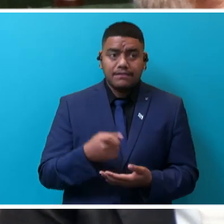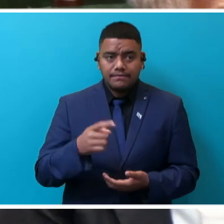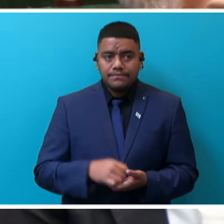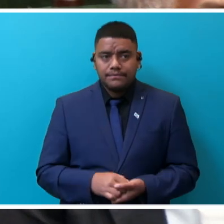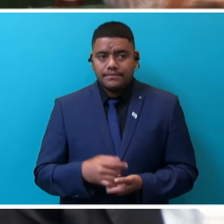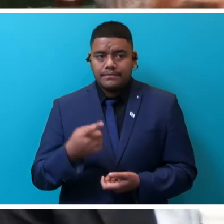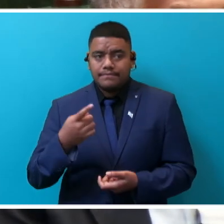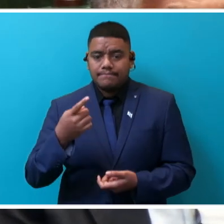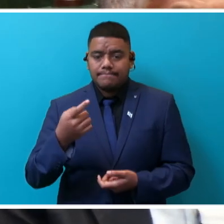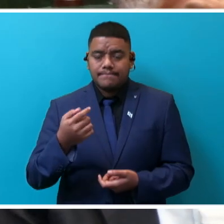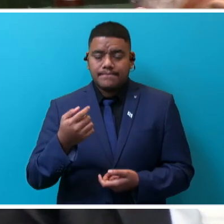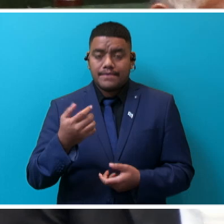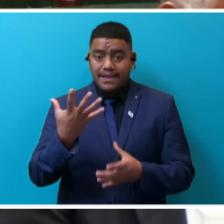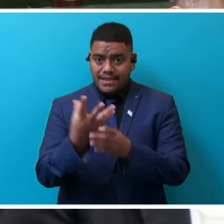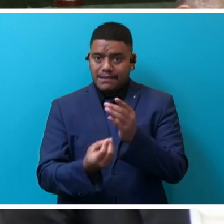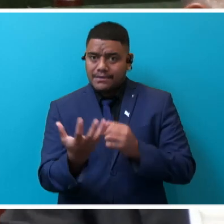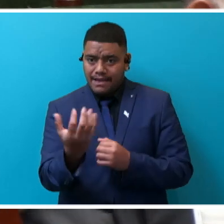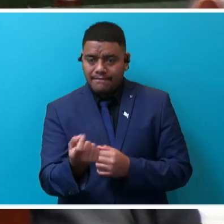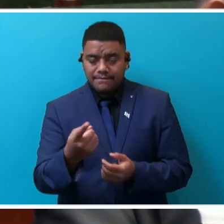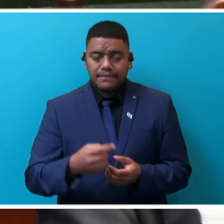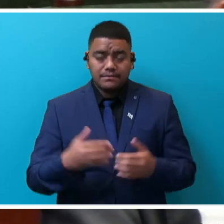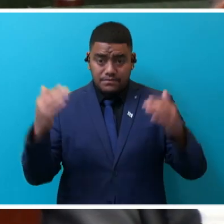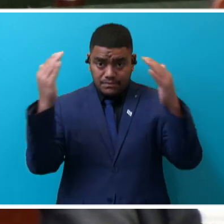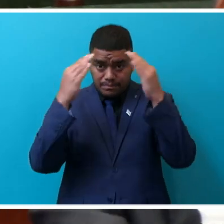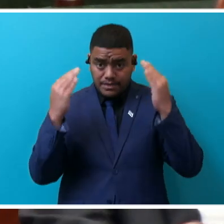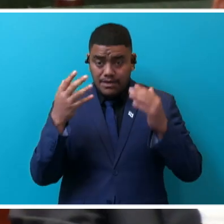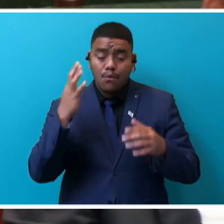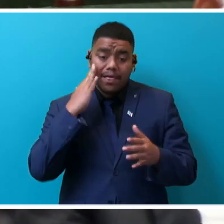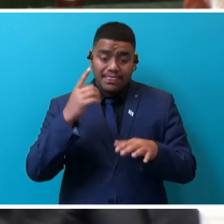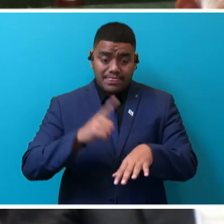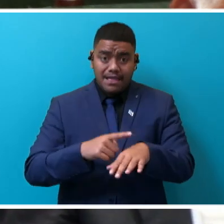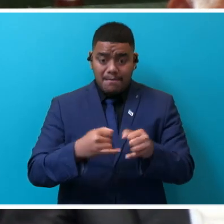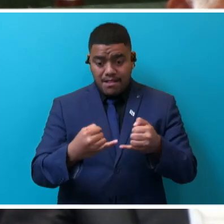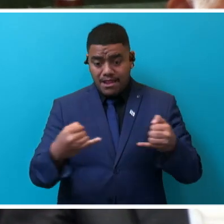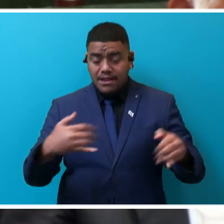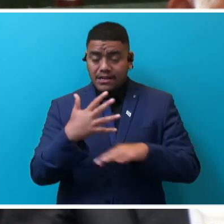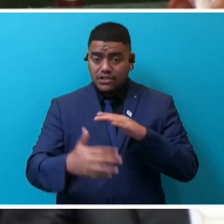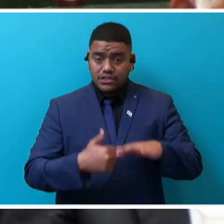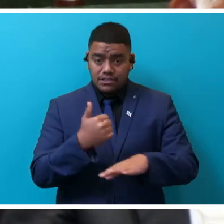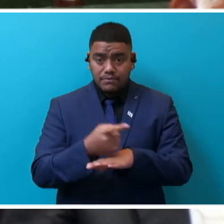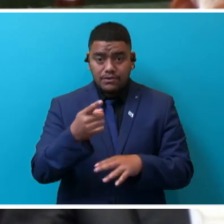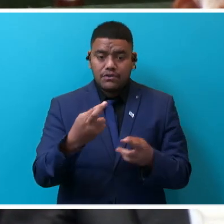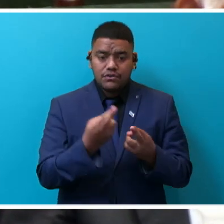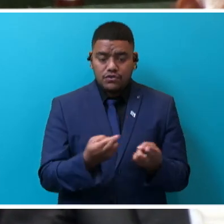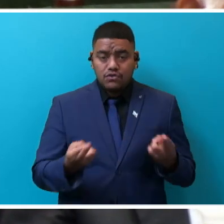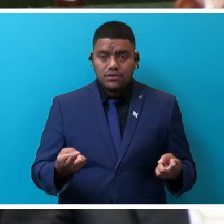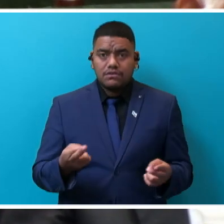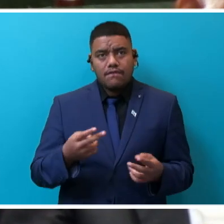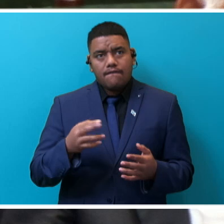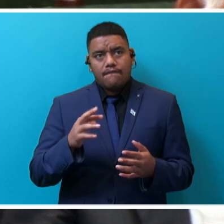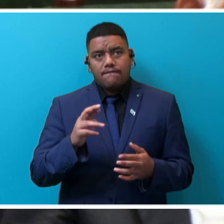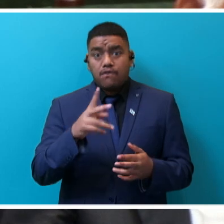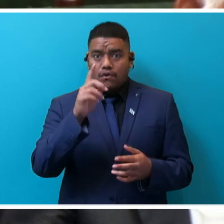and analysis gaps. Mr. Speaker, in terms of timeline, the establishment of Disability Resource Data Hub was scheduled for year